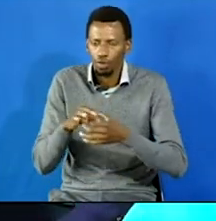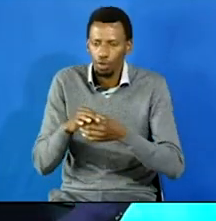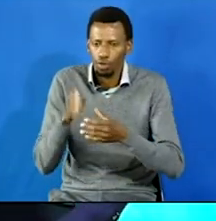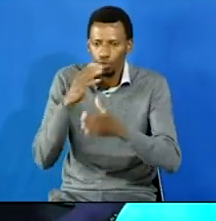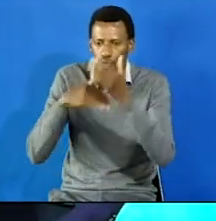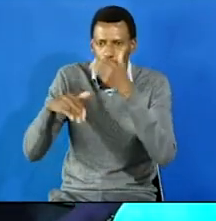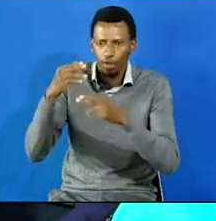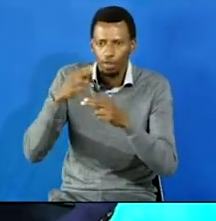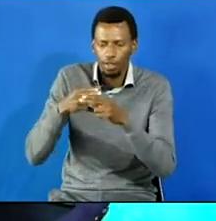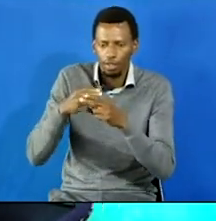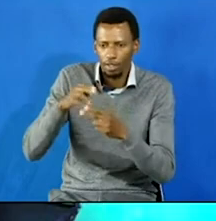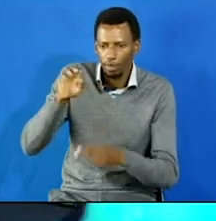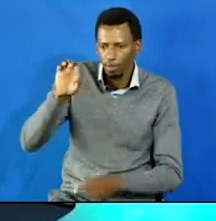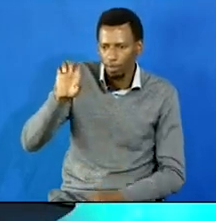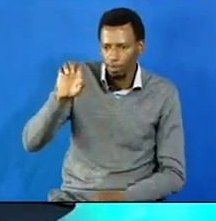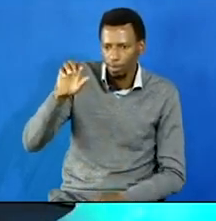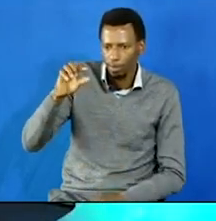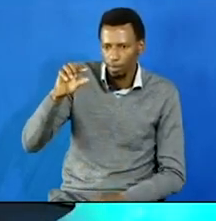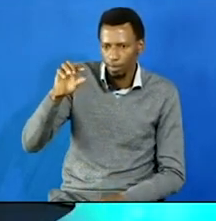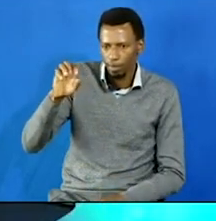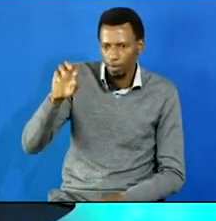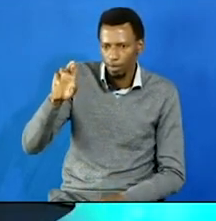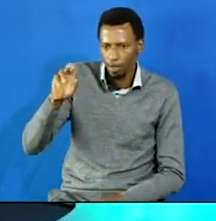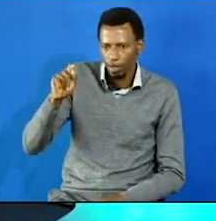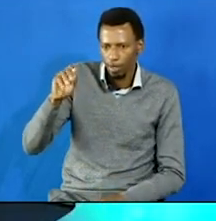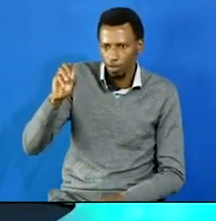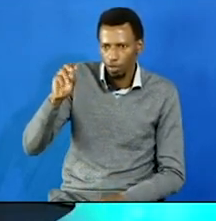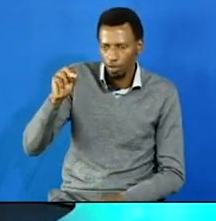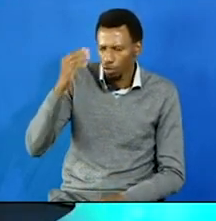University, and